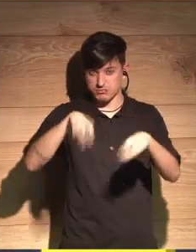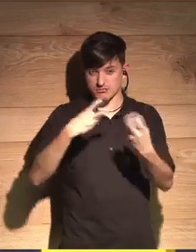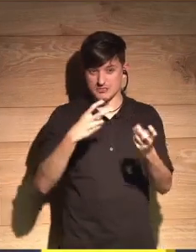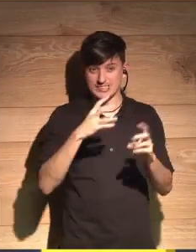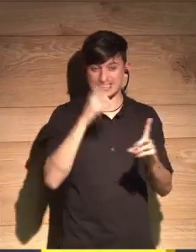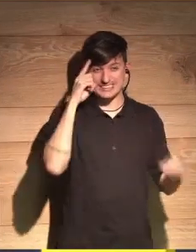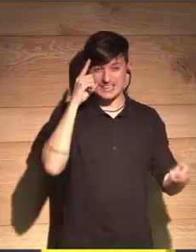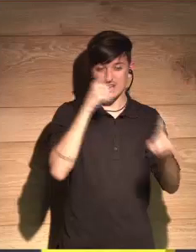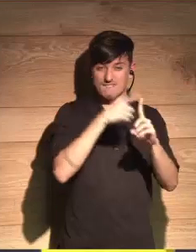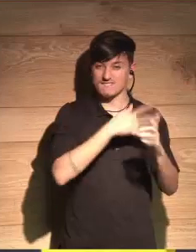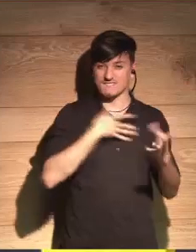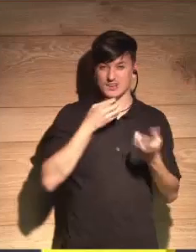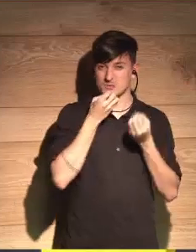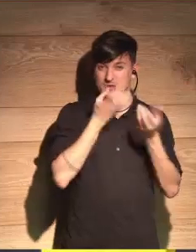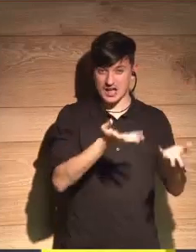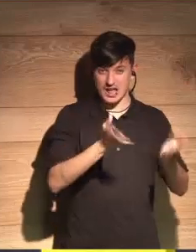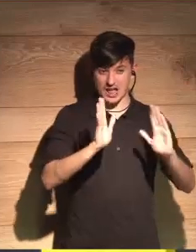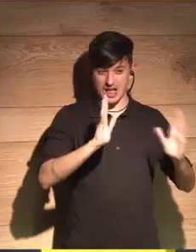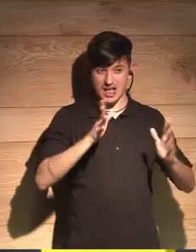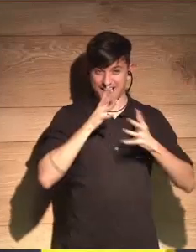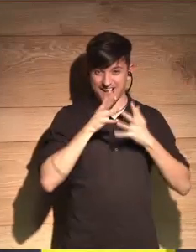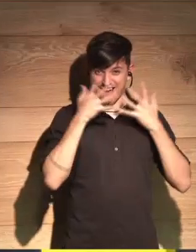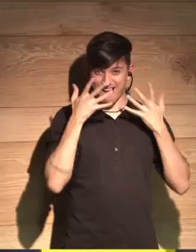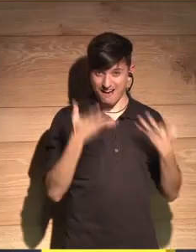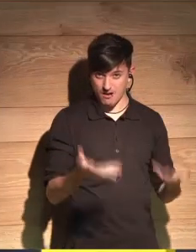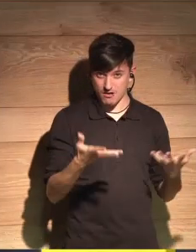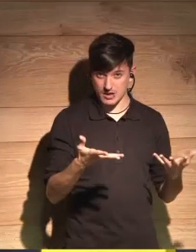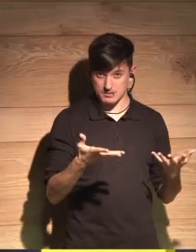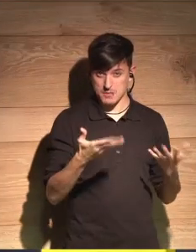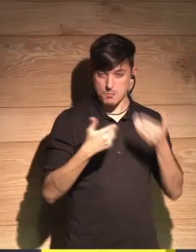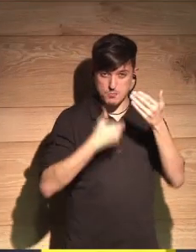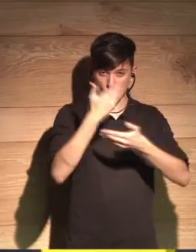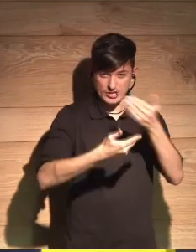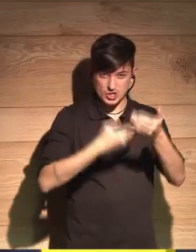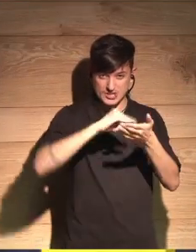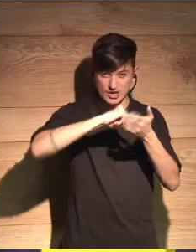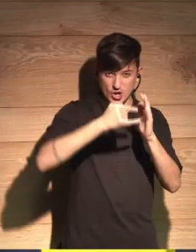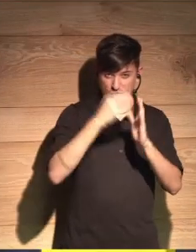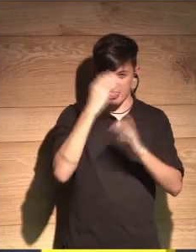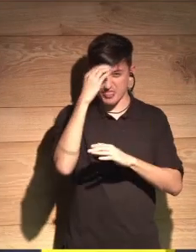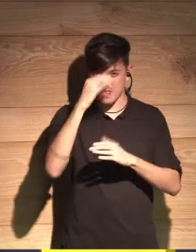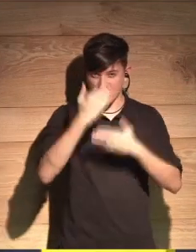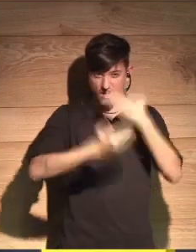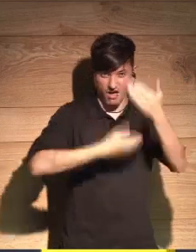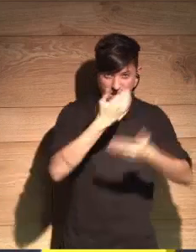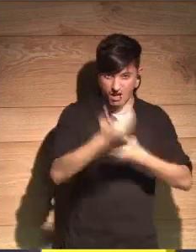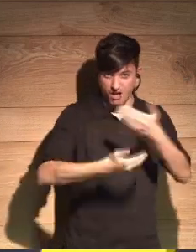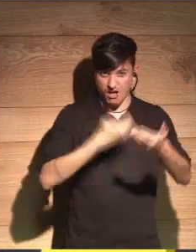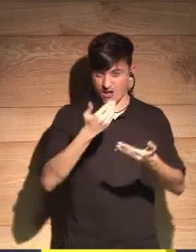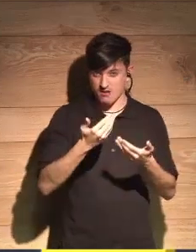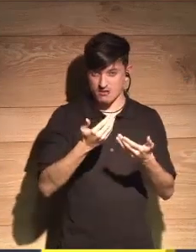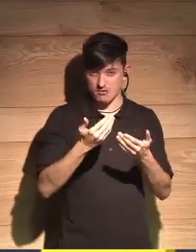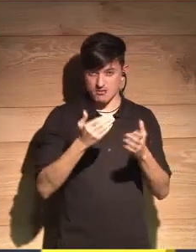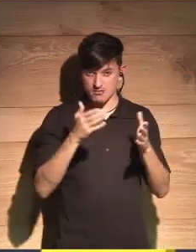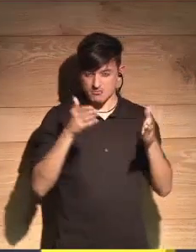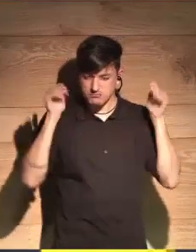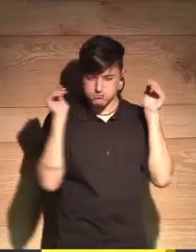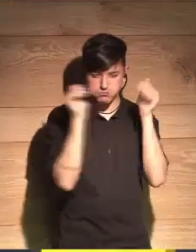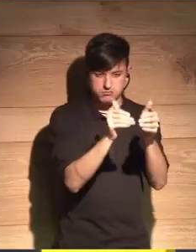at explaining the time that we are living. It is the time of singularity, the time of technology and scientific progress in